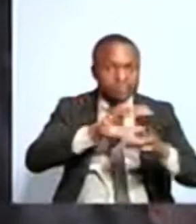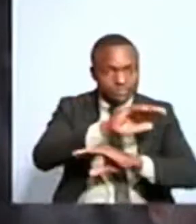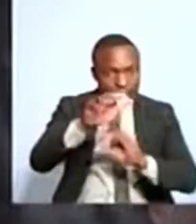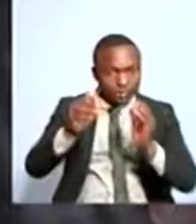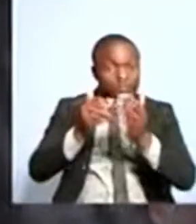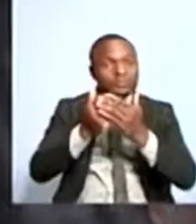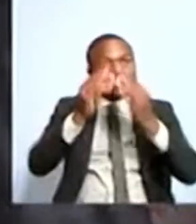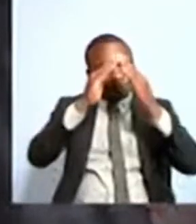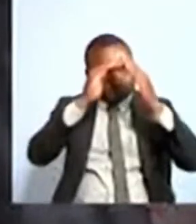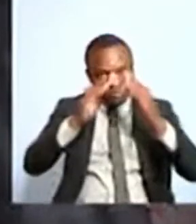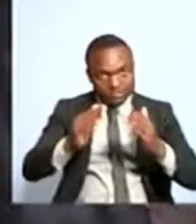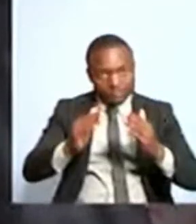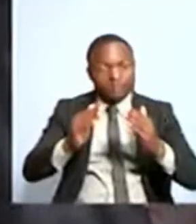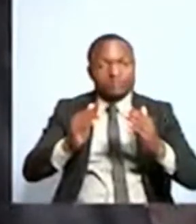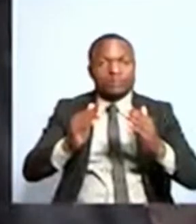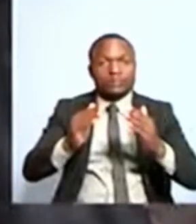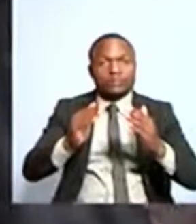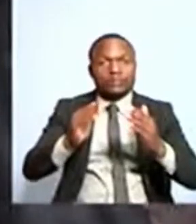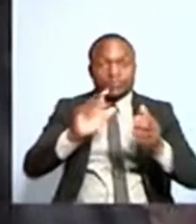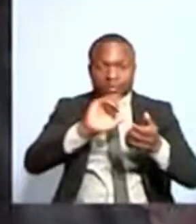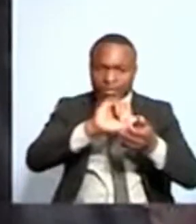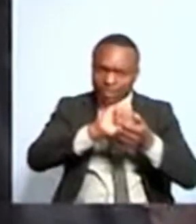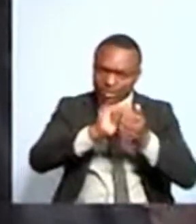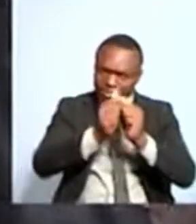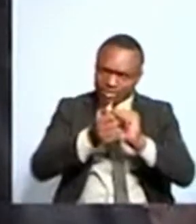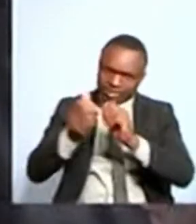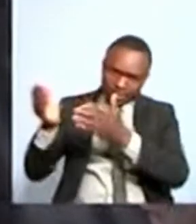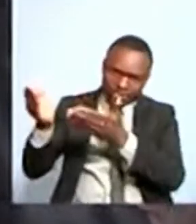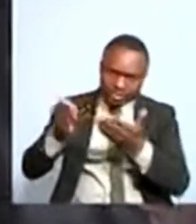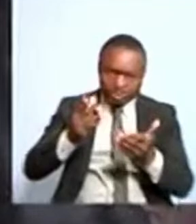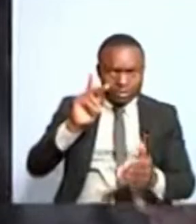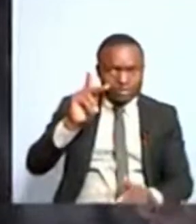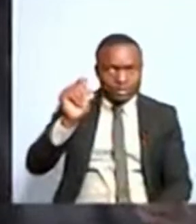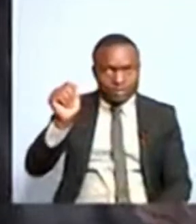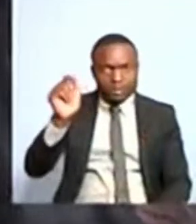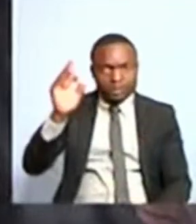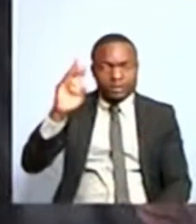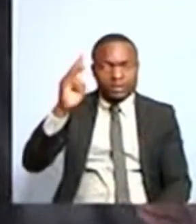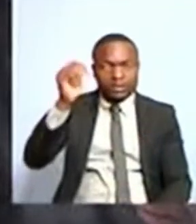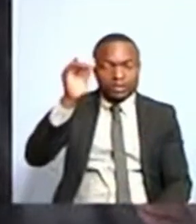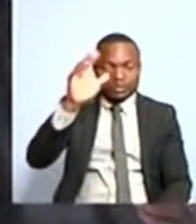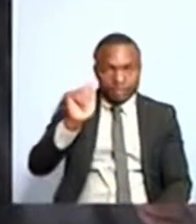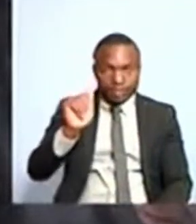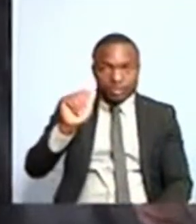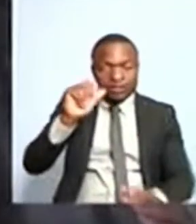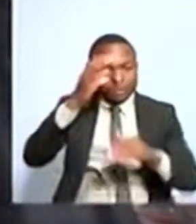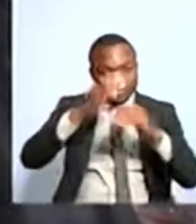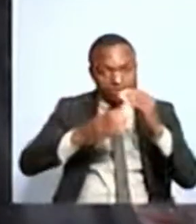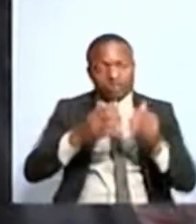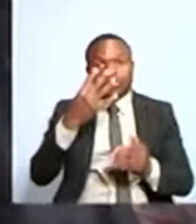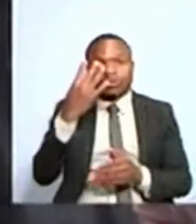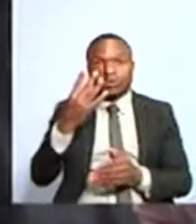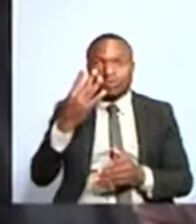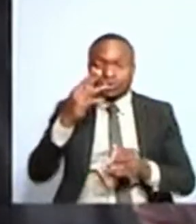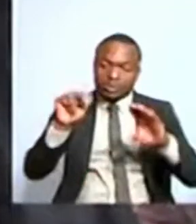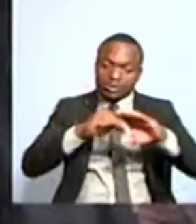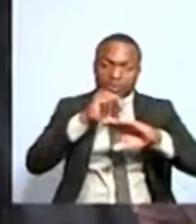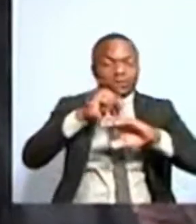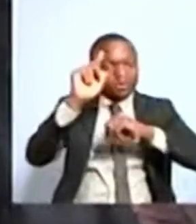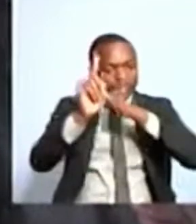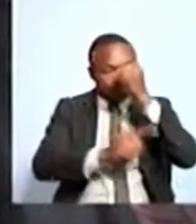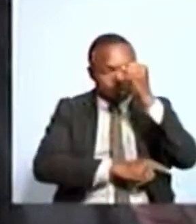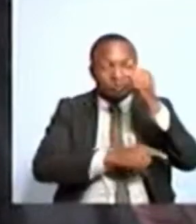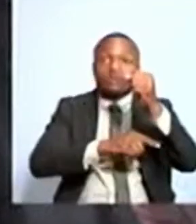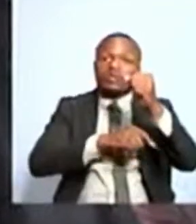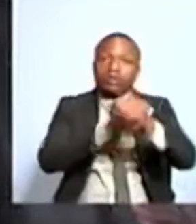was considering amendment made by Mr. Kafwaya on Clause 4 of the National Prosecution Authority